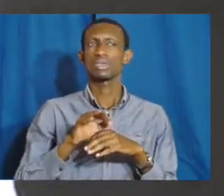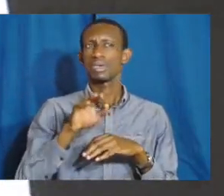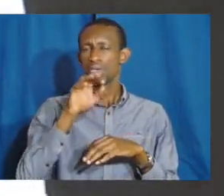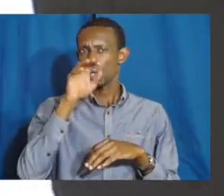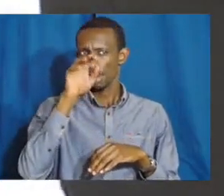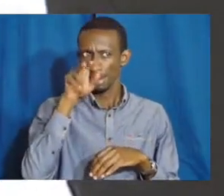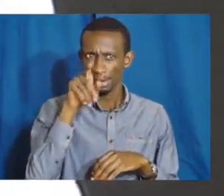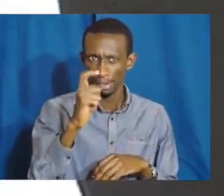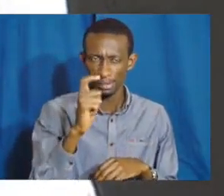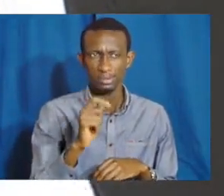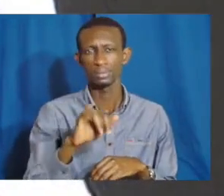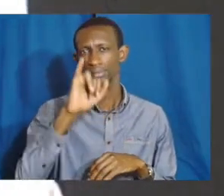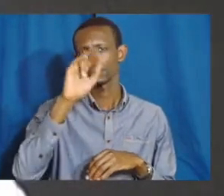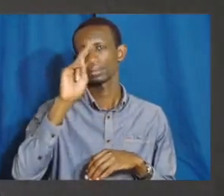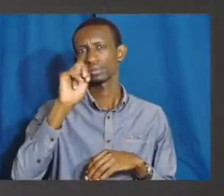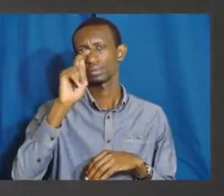x-intercept,